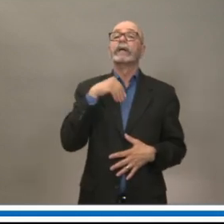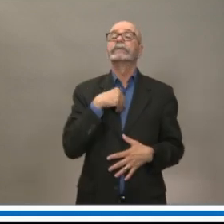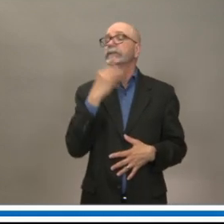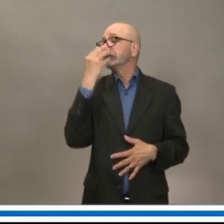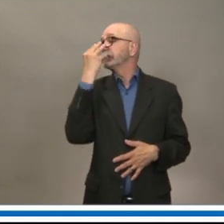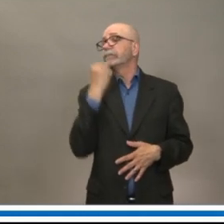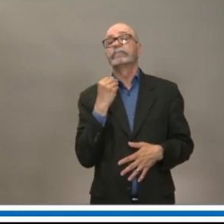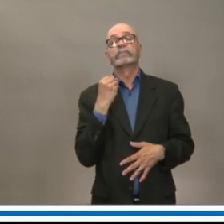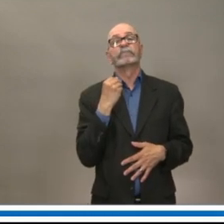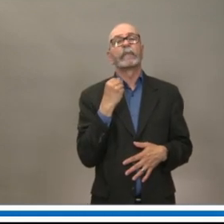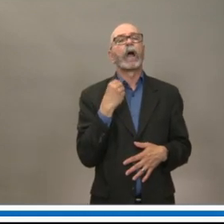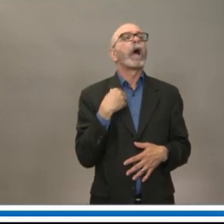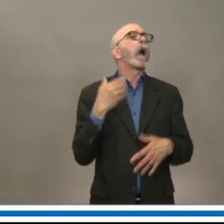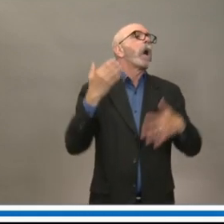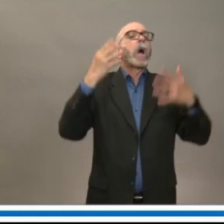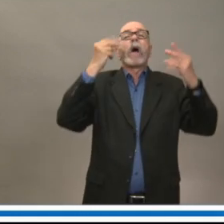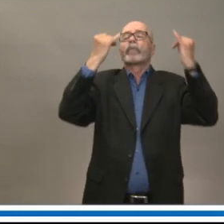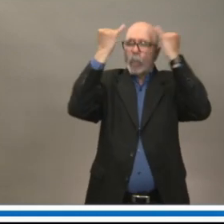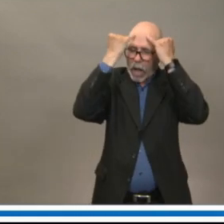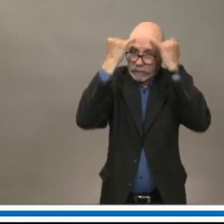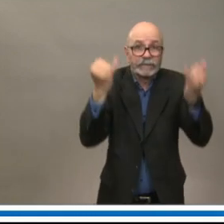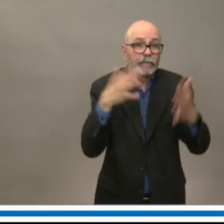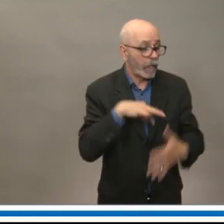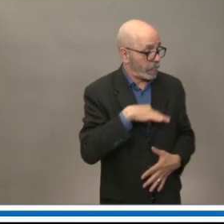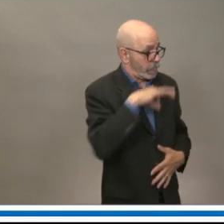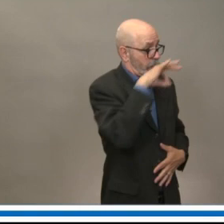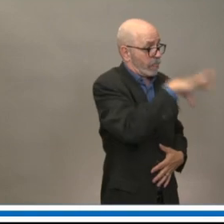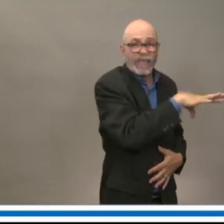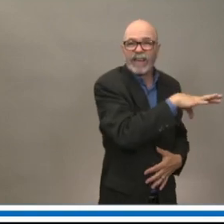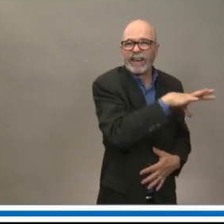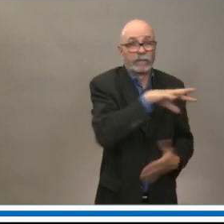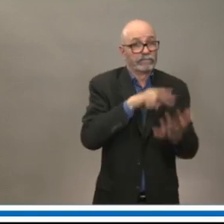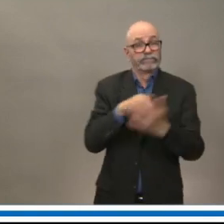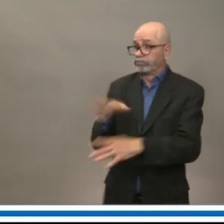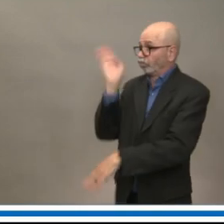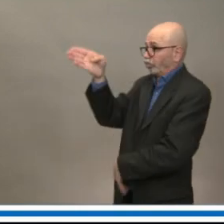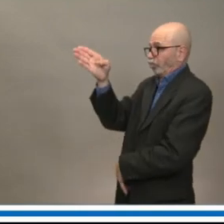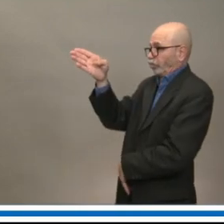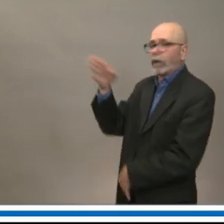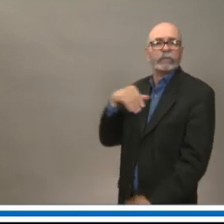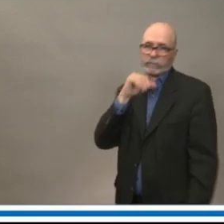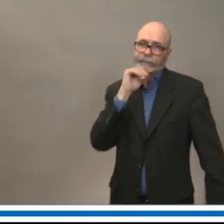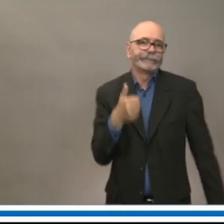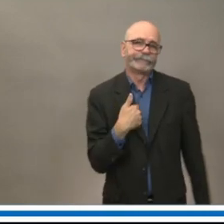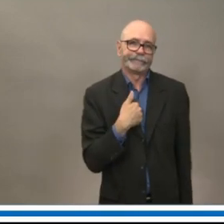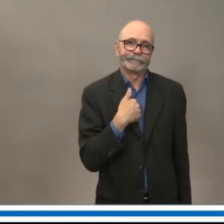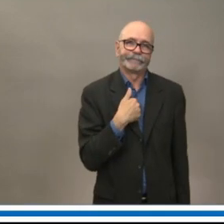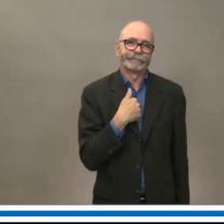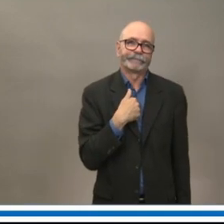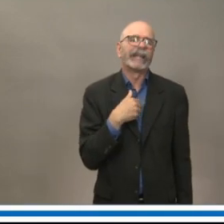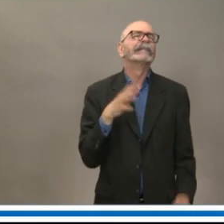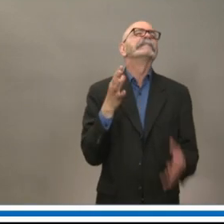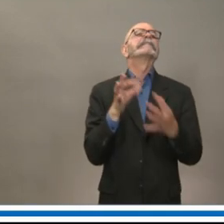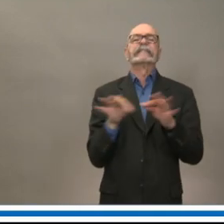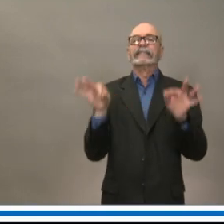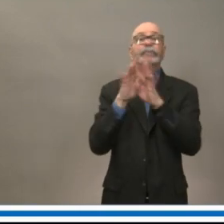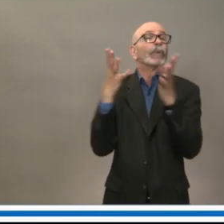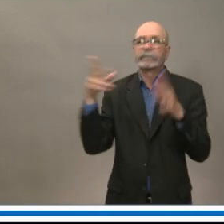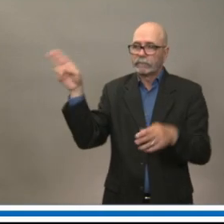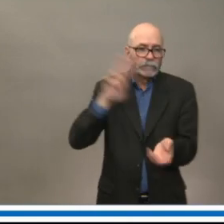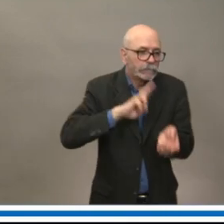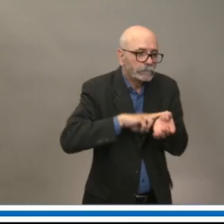workers. They are there doing very important and essential work and very caring work in challenging